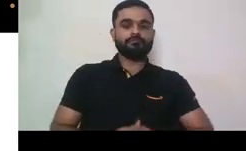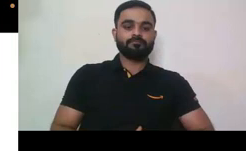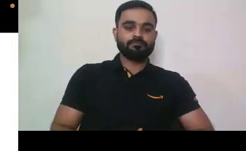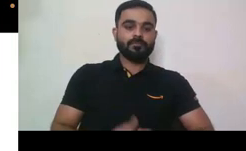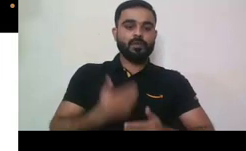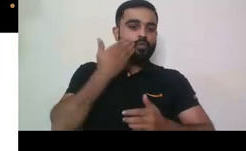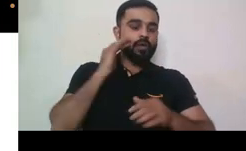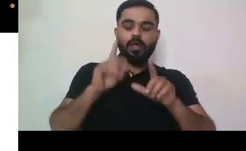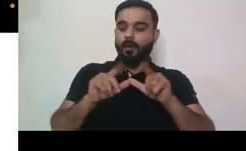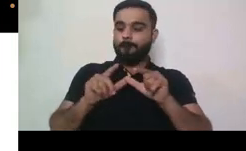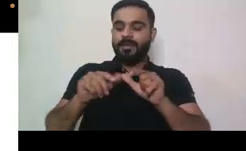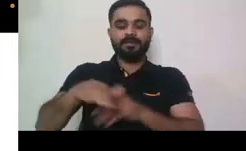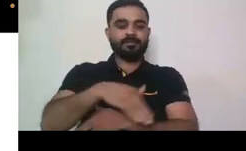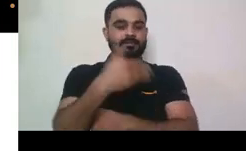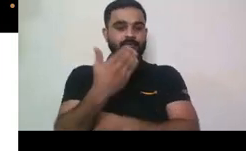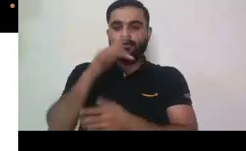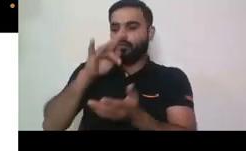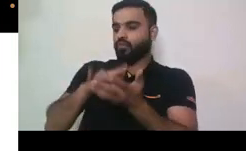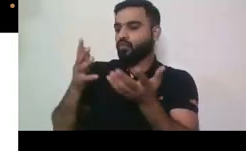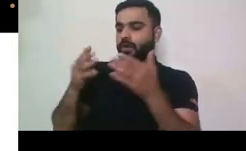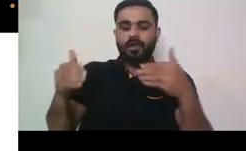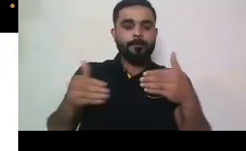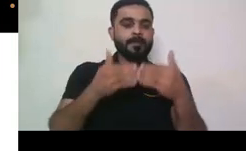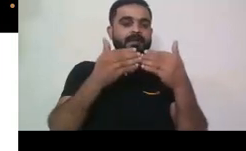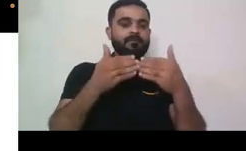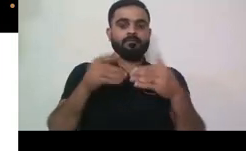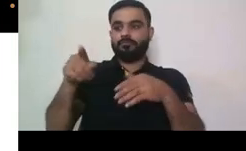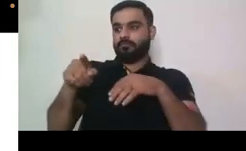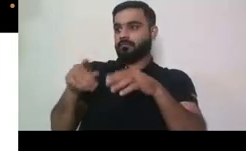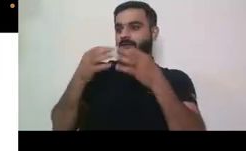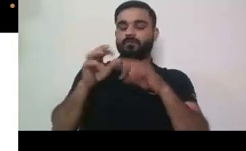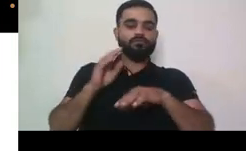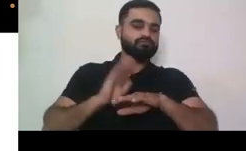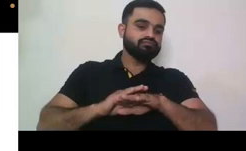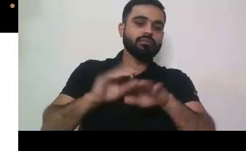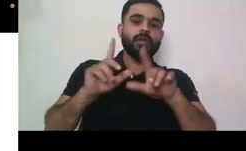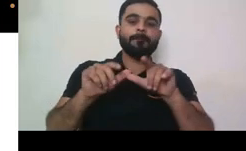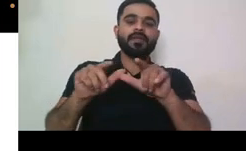When the meeting will be conducted, where it will be conducted, how much will be the frequency.